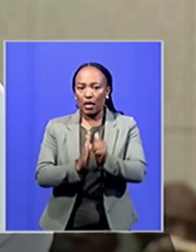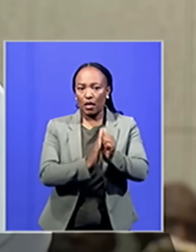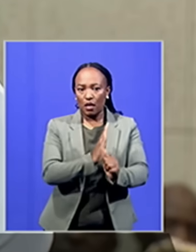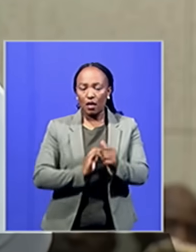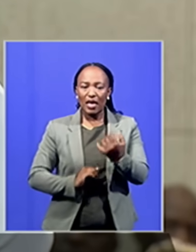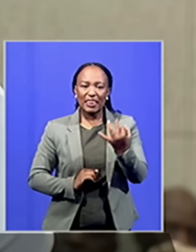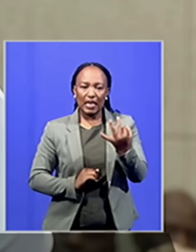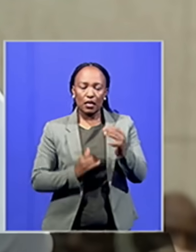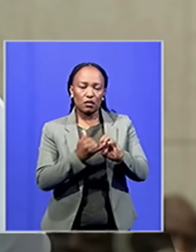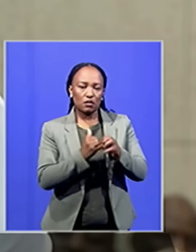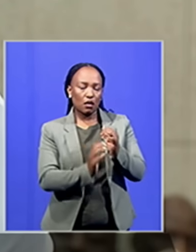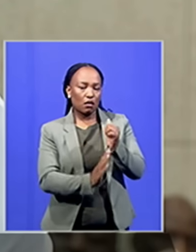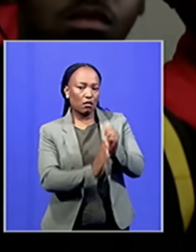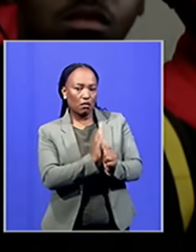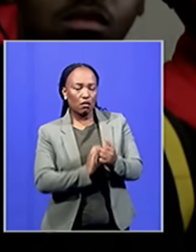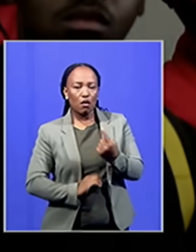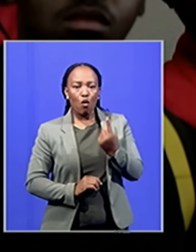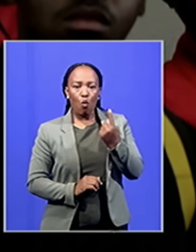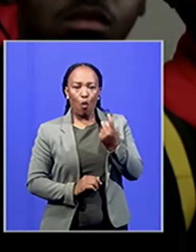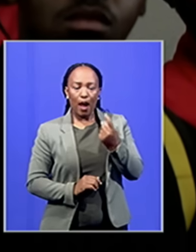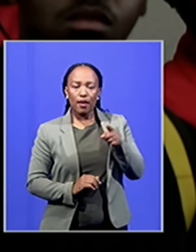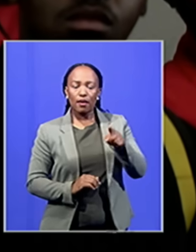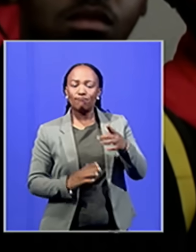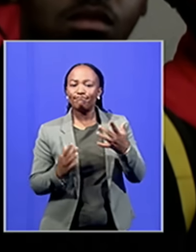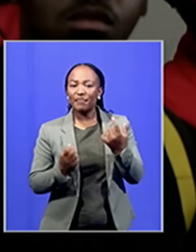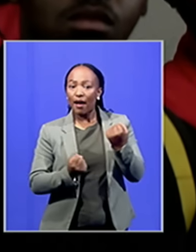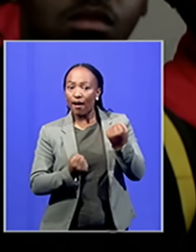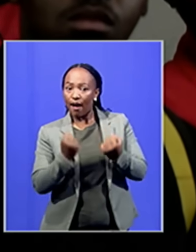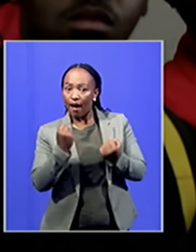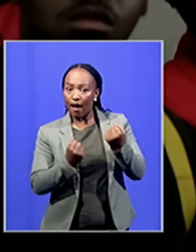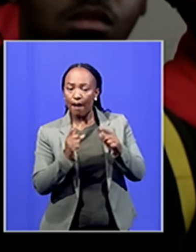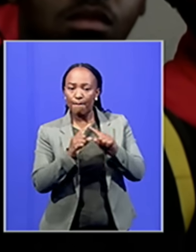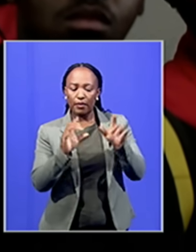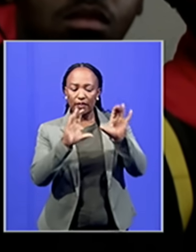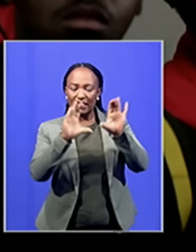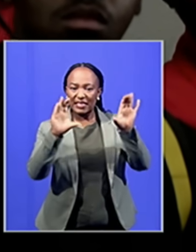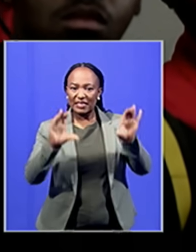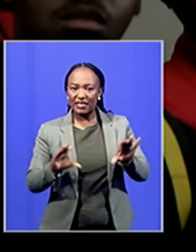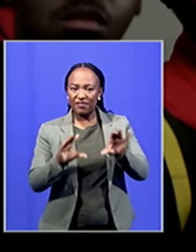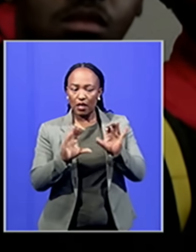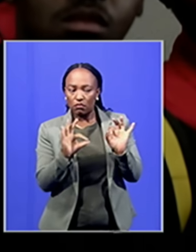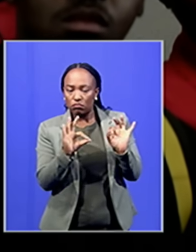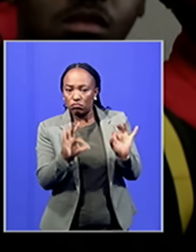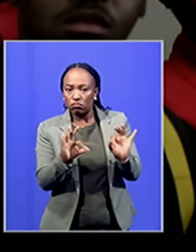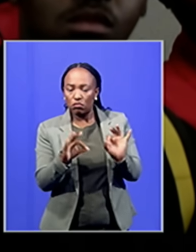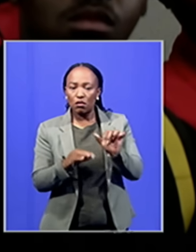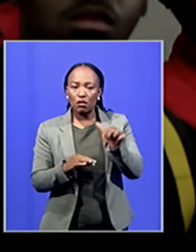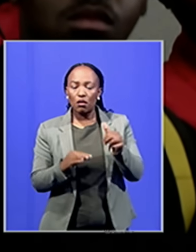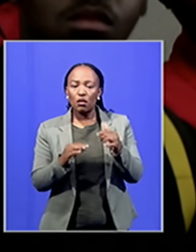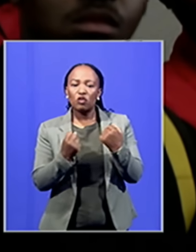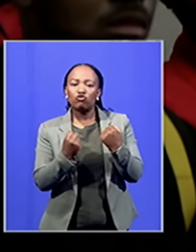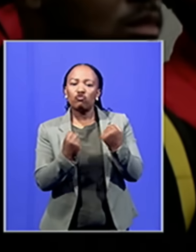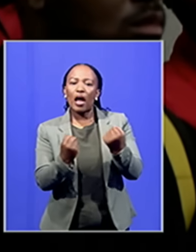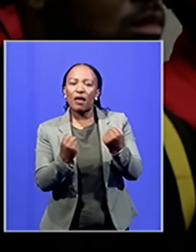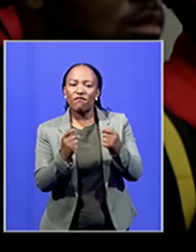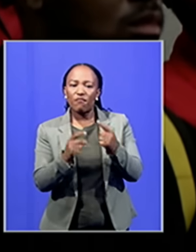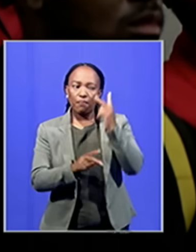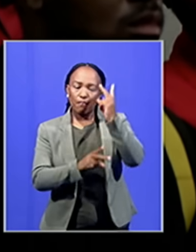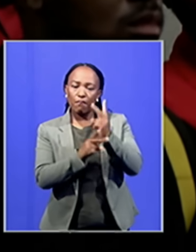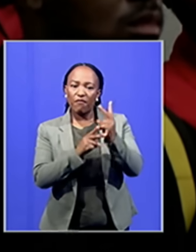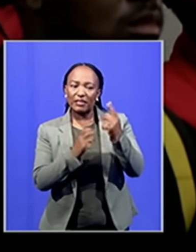attempted murder, 1 count of operating a motor vehicle without a certificate of fitness, 1 count of driving without a